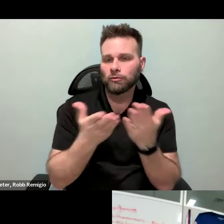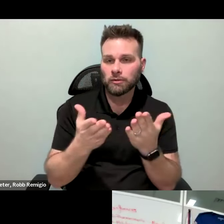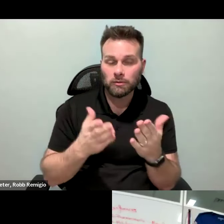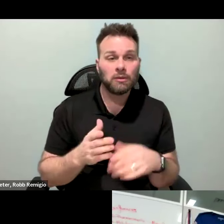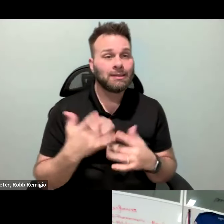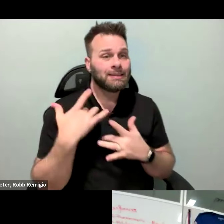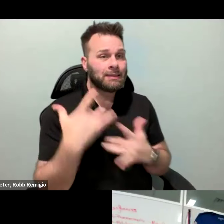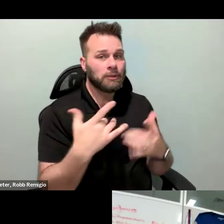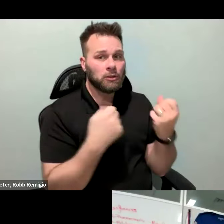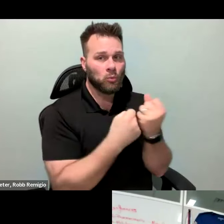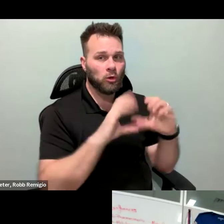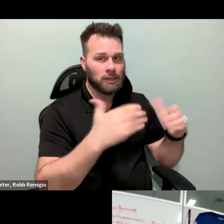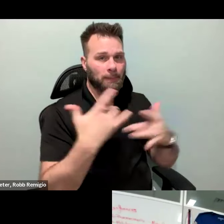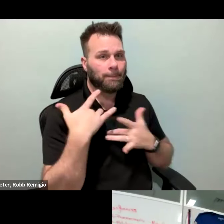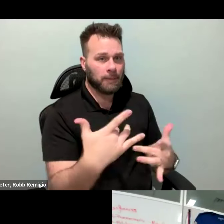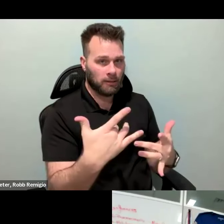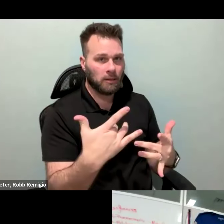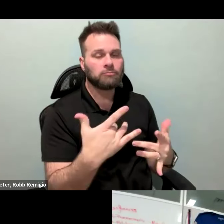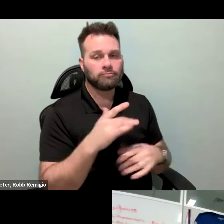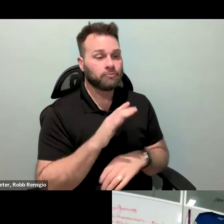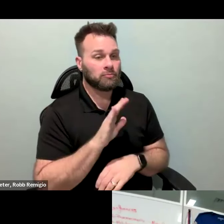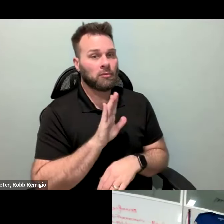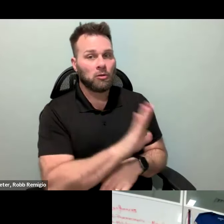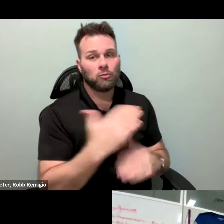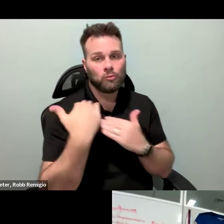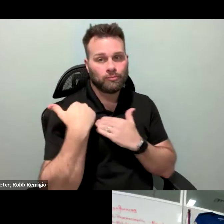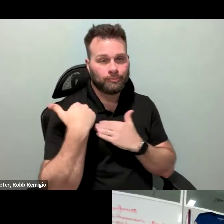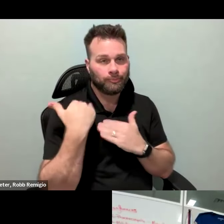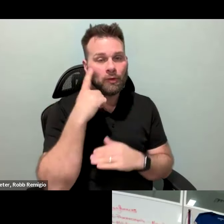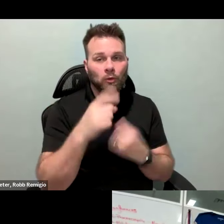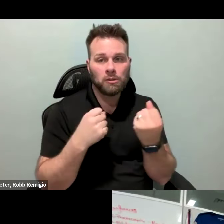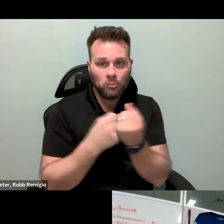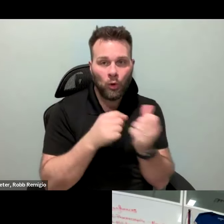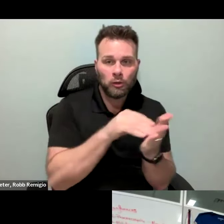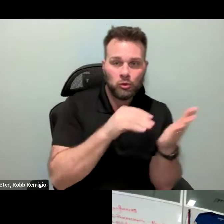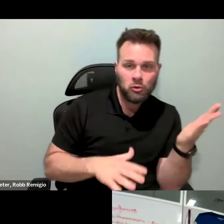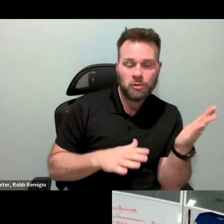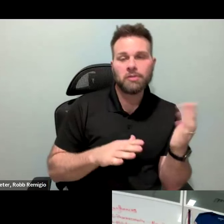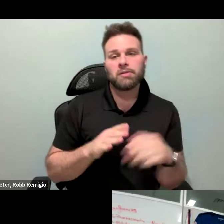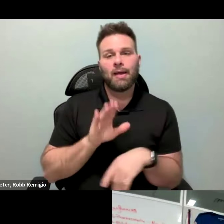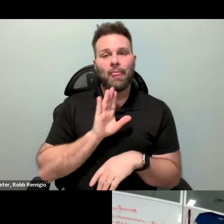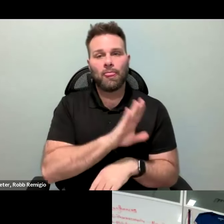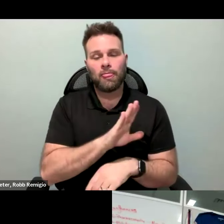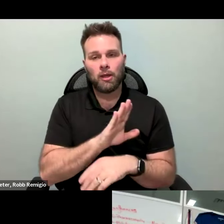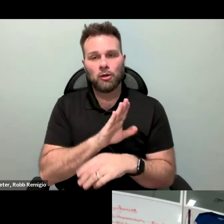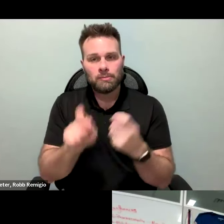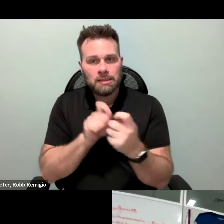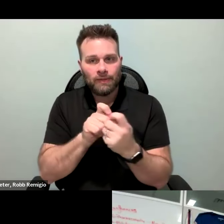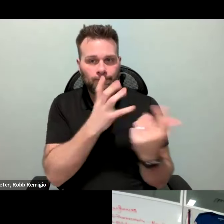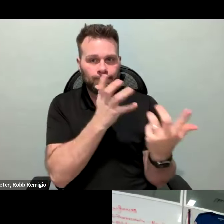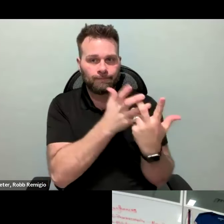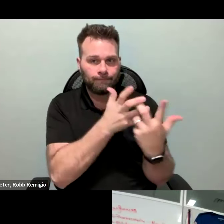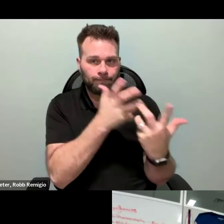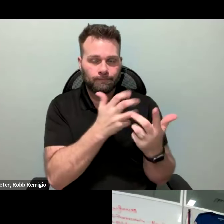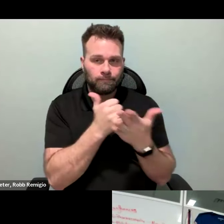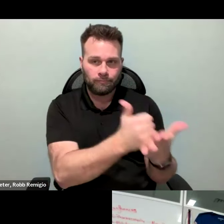team at school that's responsible for supporting students and their interventions. The